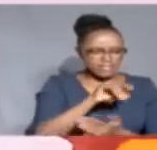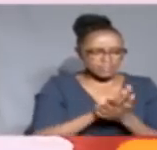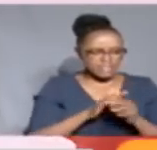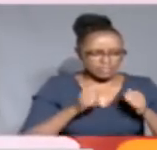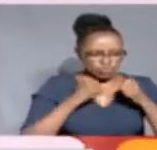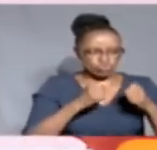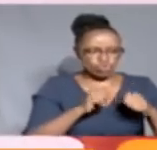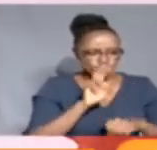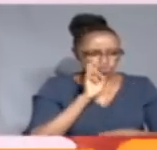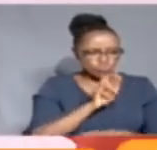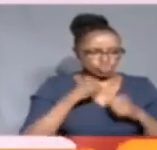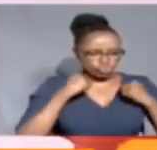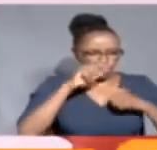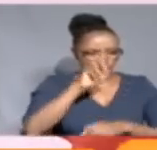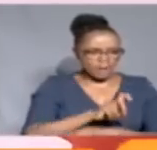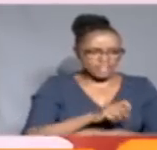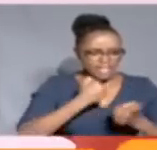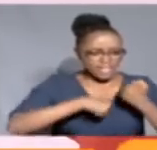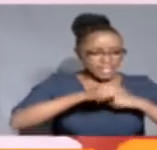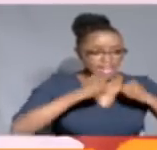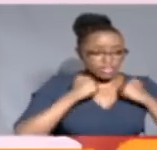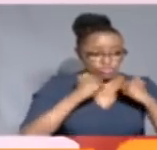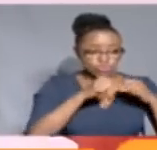strong, and act strong.